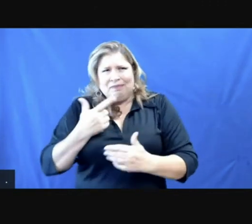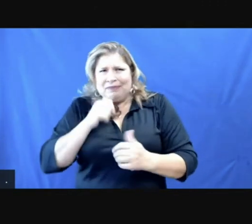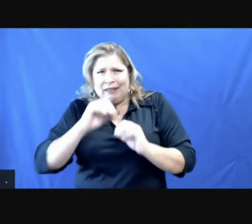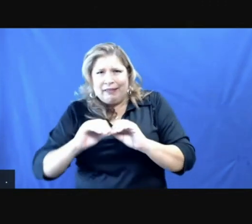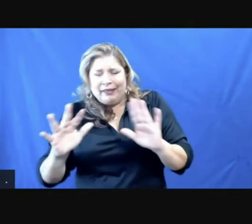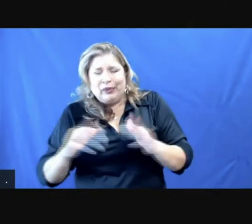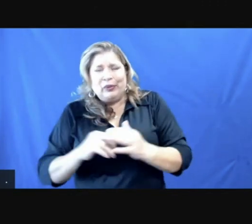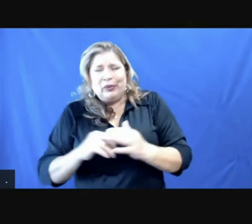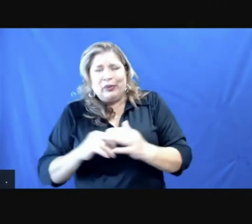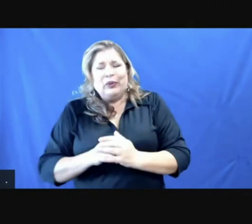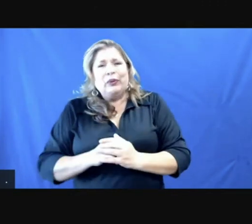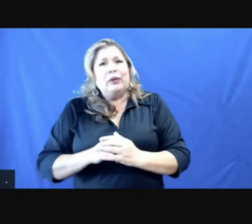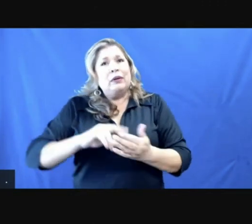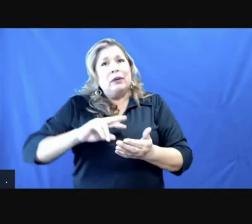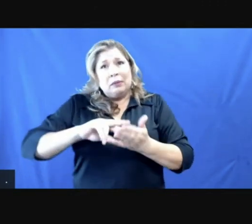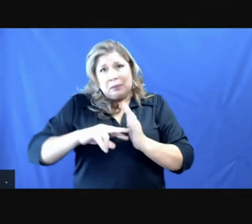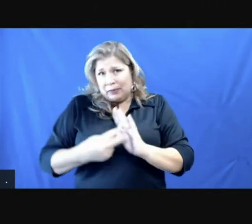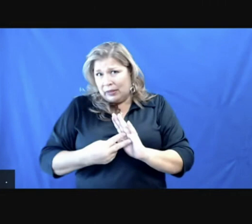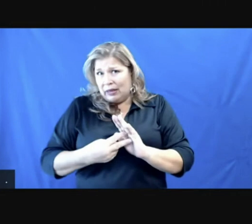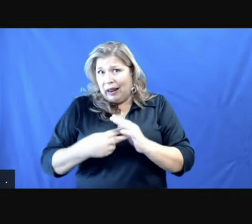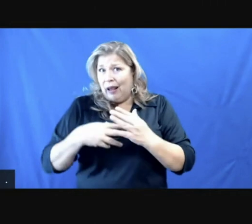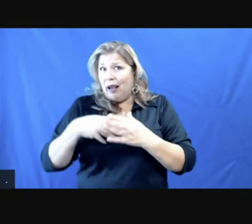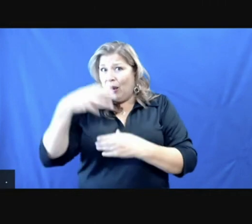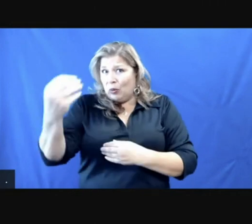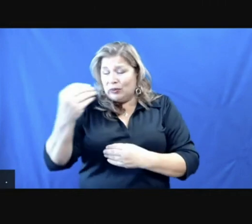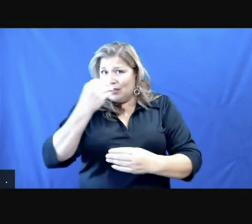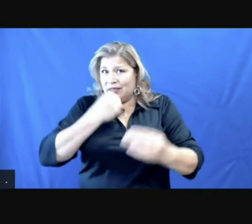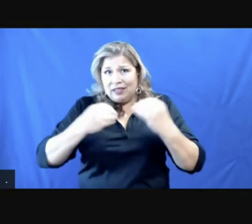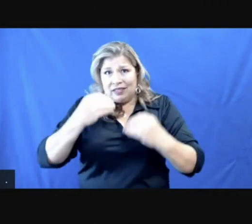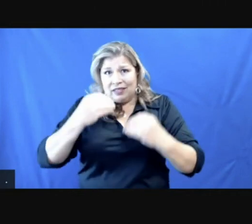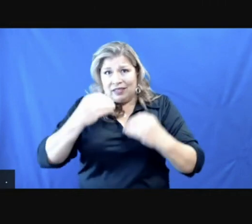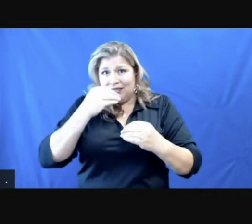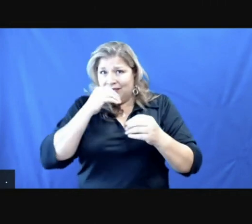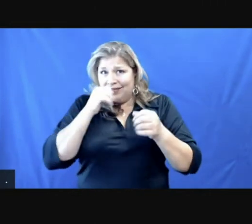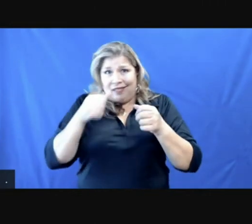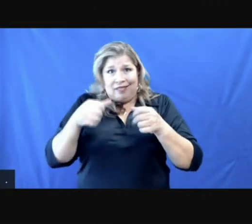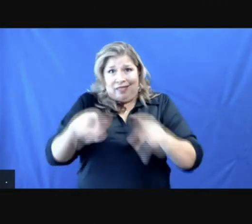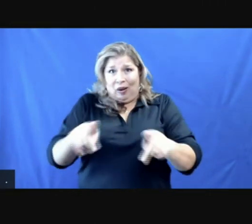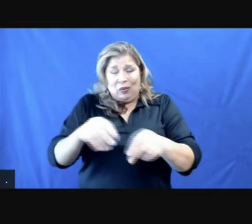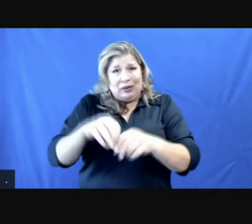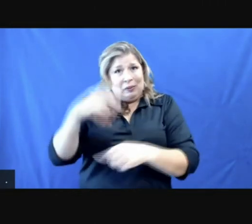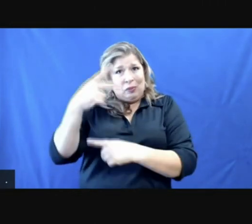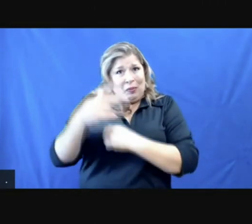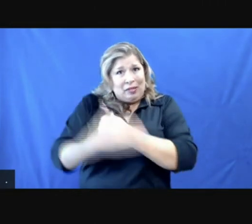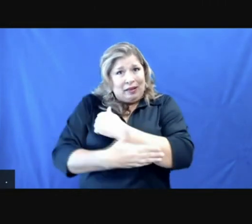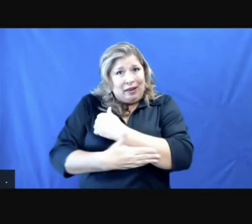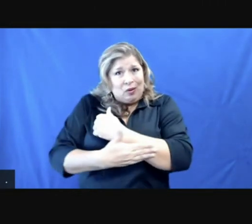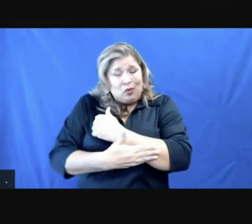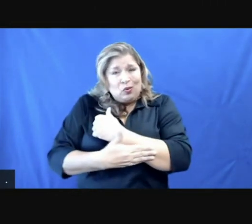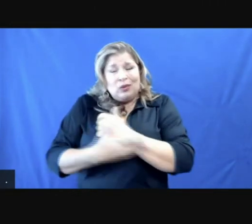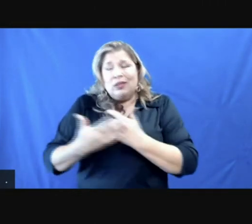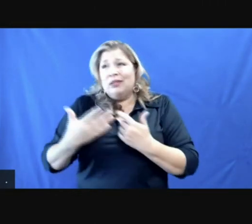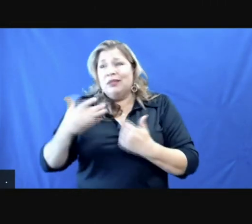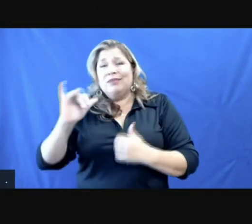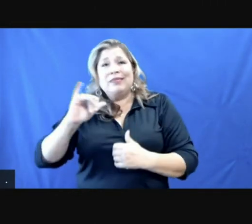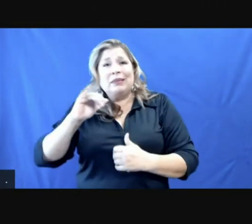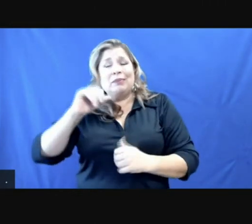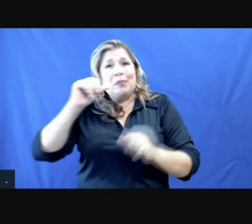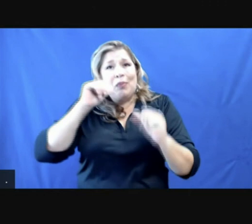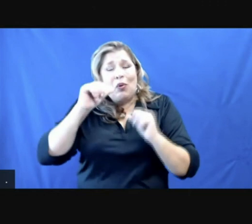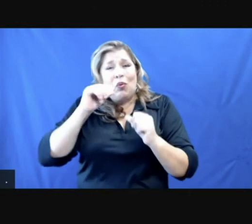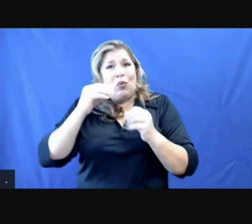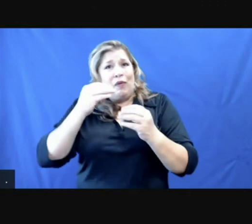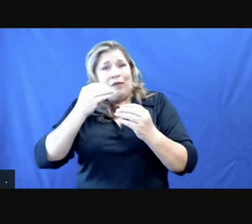even outside dining would be prohibited in the purple counties, same with at bars that serve food and places like